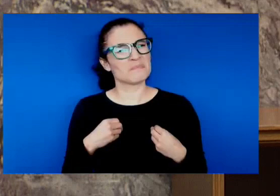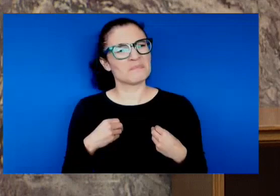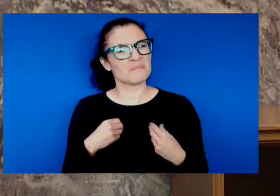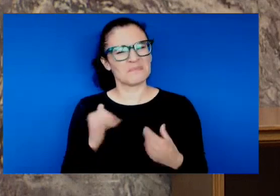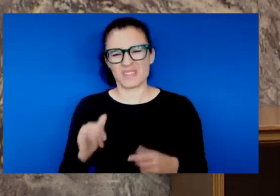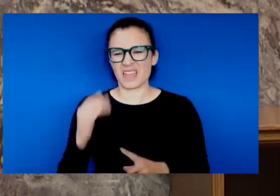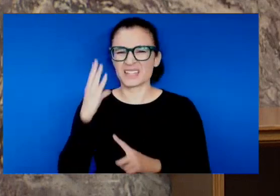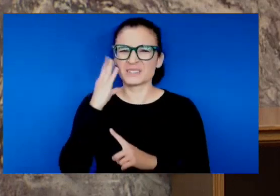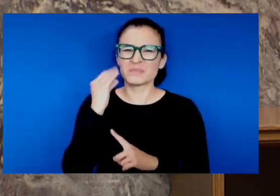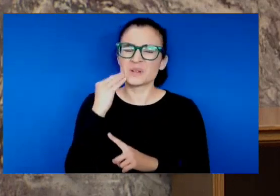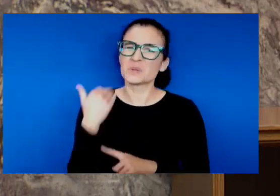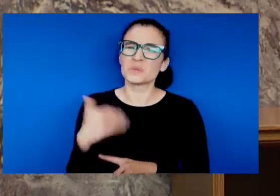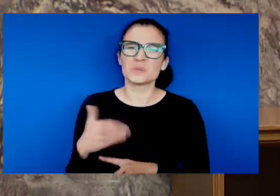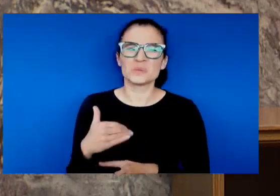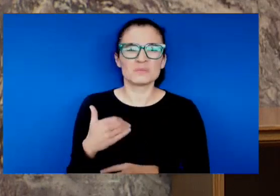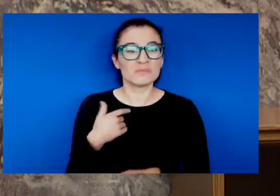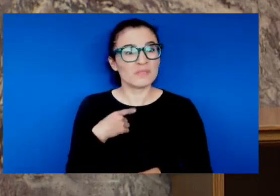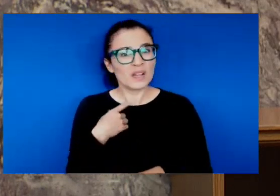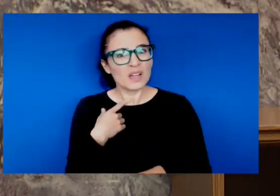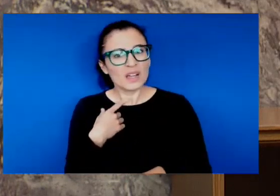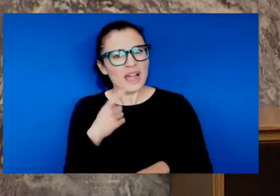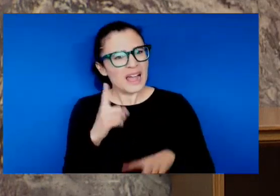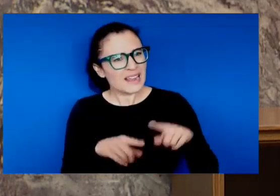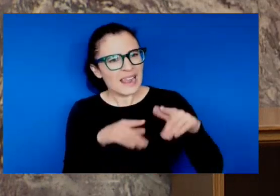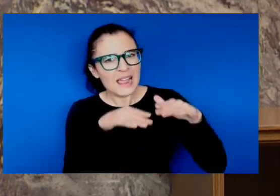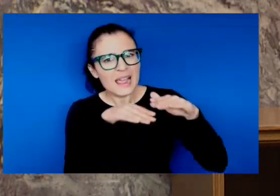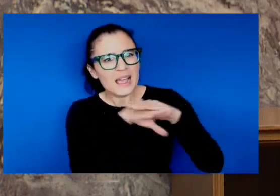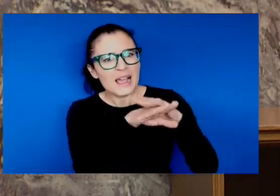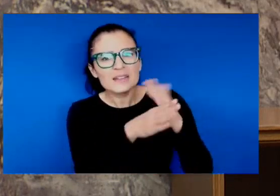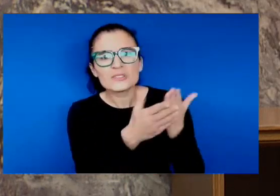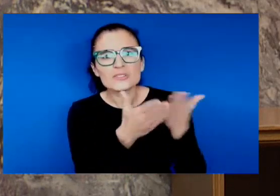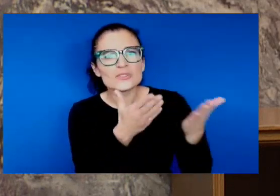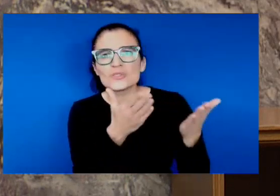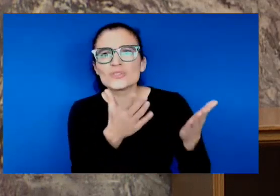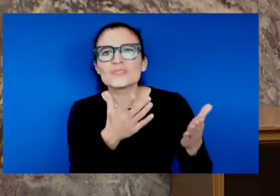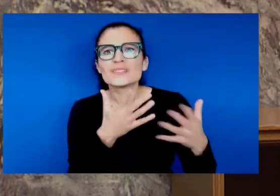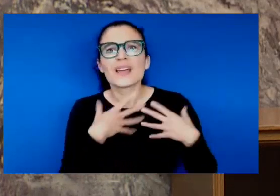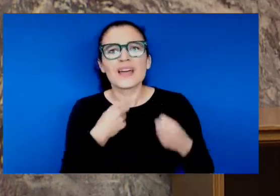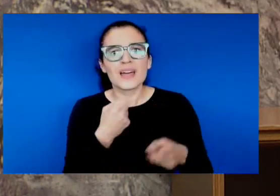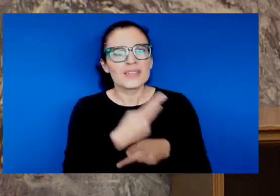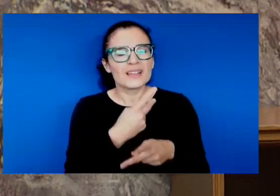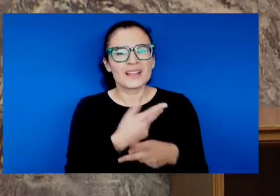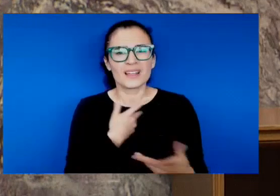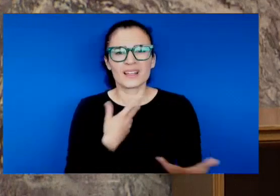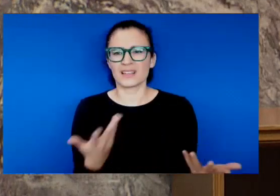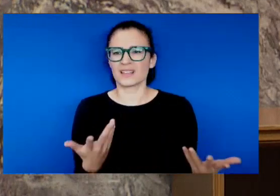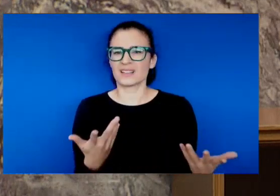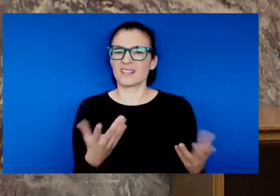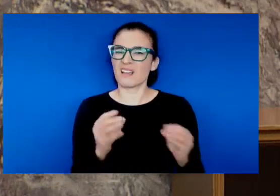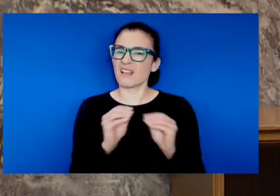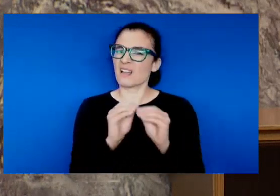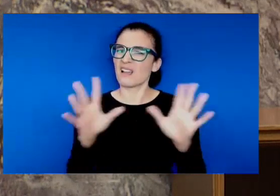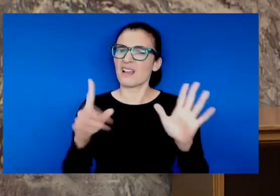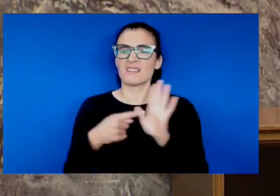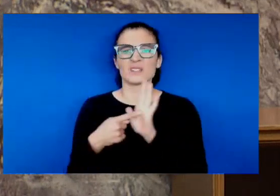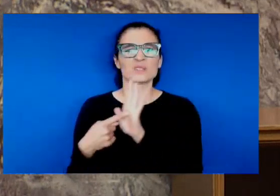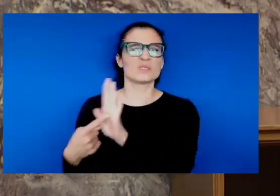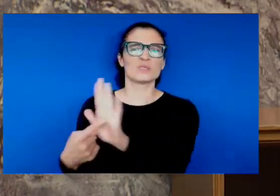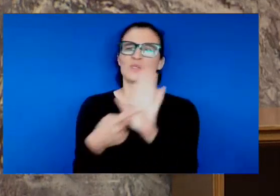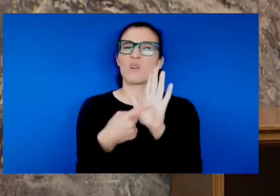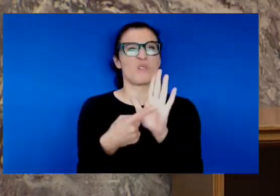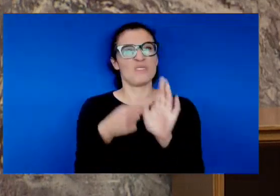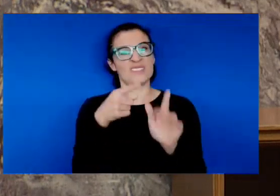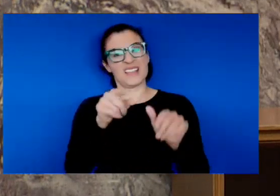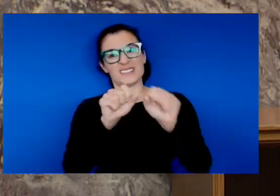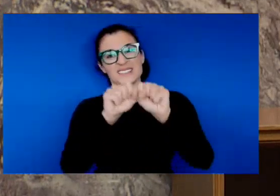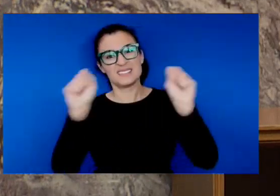damning indictment on the failed state of healthcare under this Premier and under this minister. How many more patients like Sarah